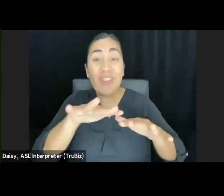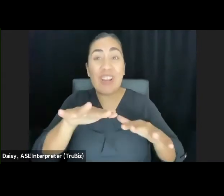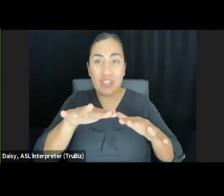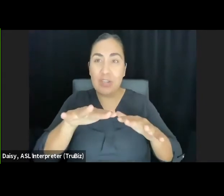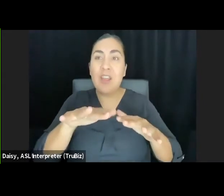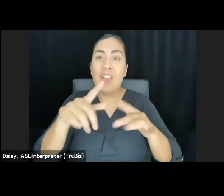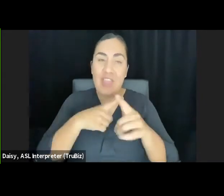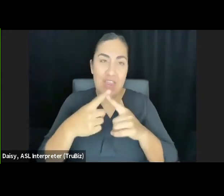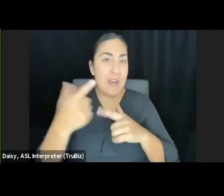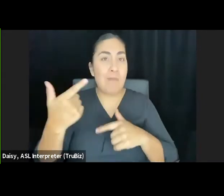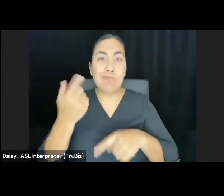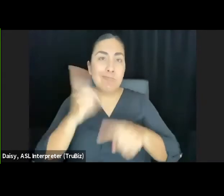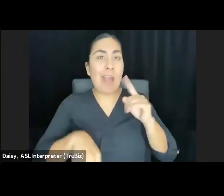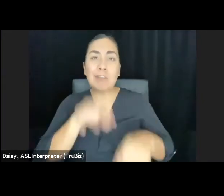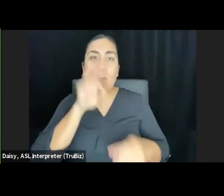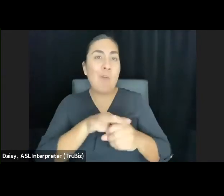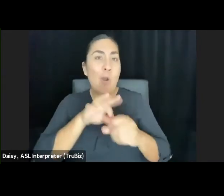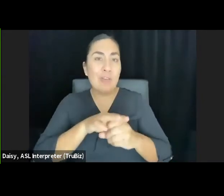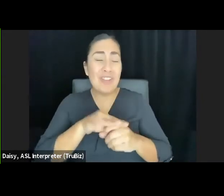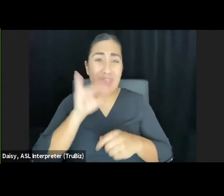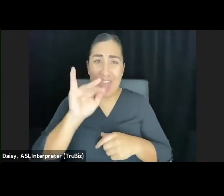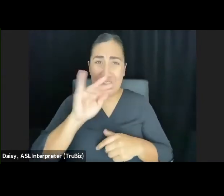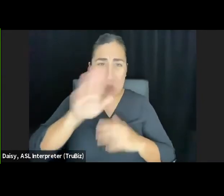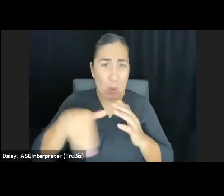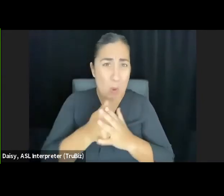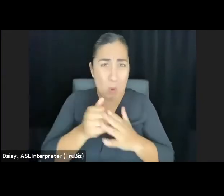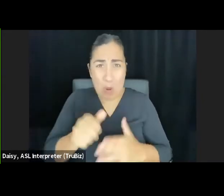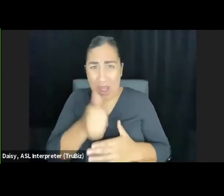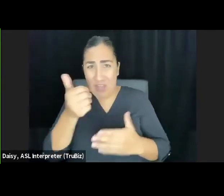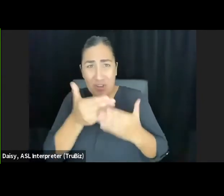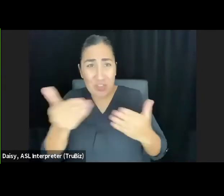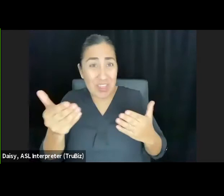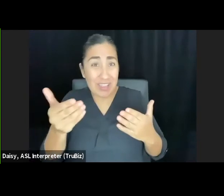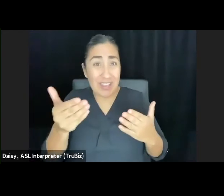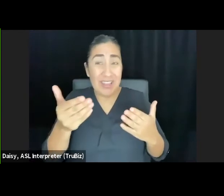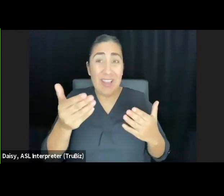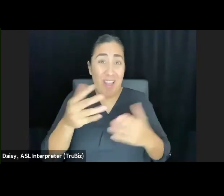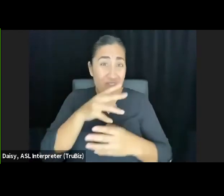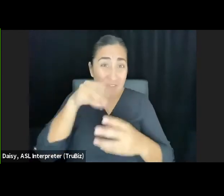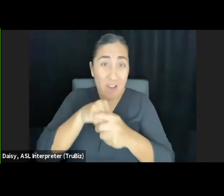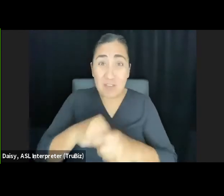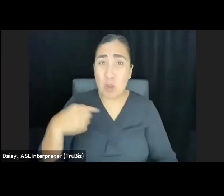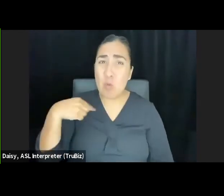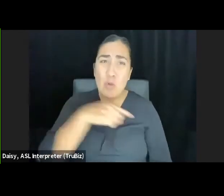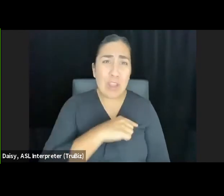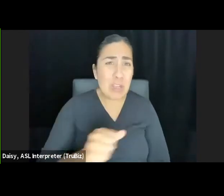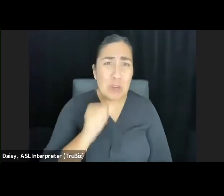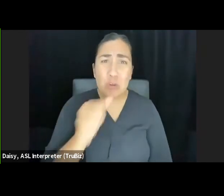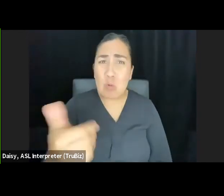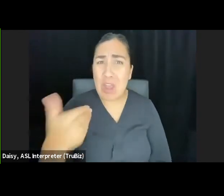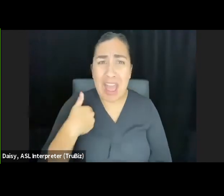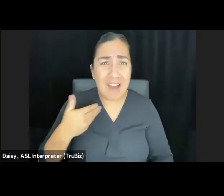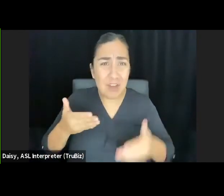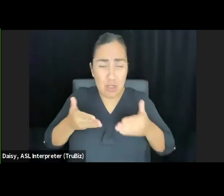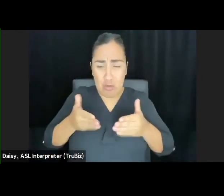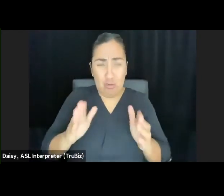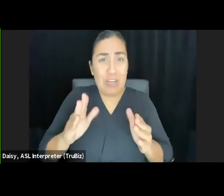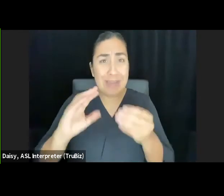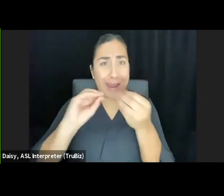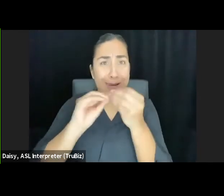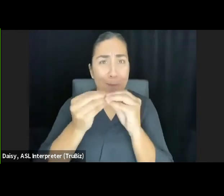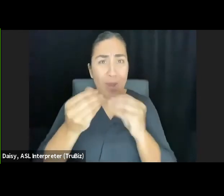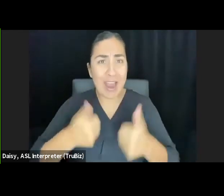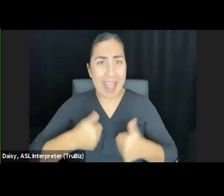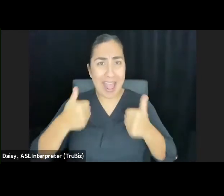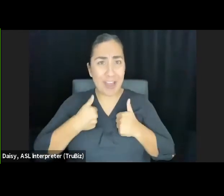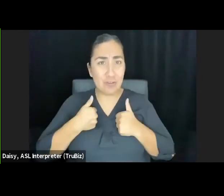there, where we don't have street addresses on our reservations. We didn't have to have them. We had one post